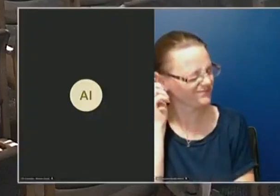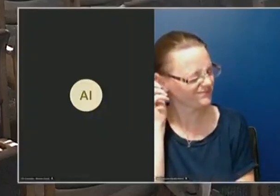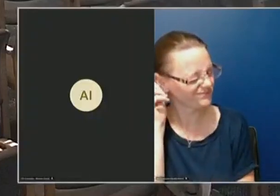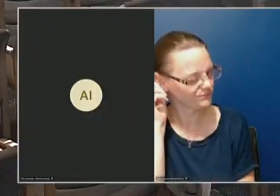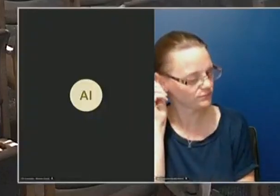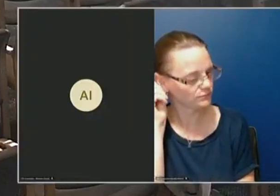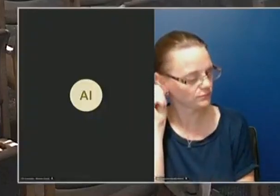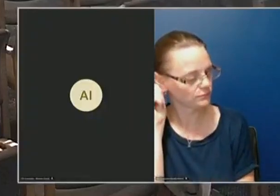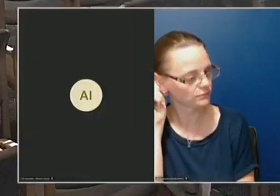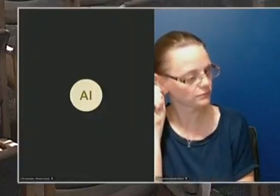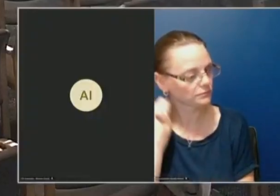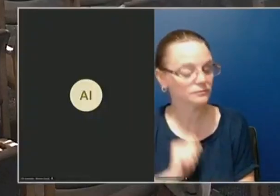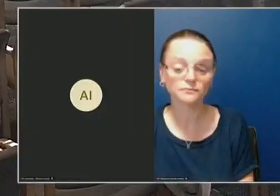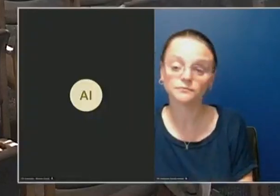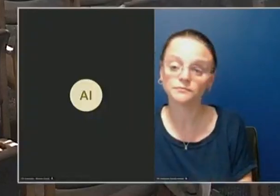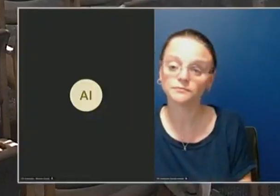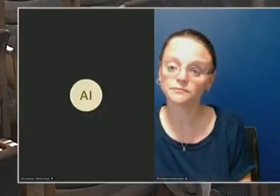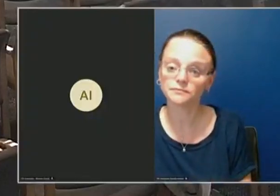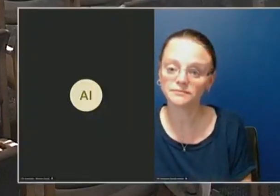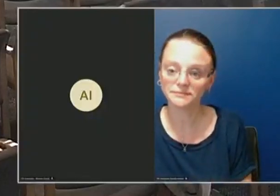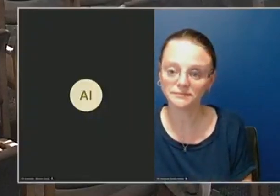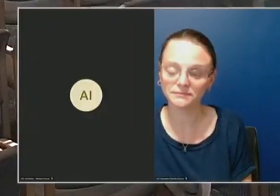So